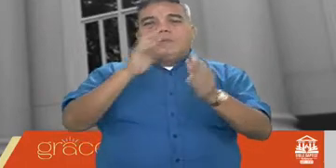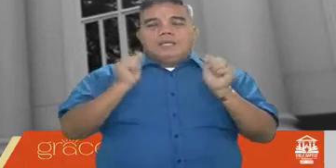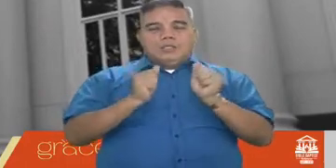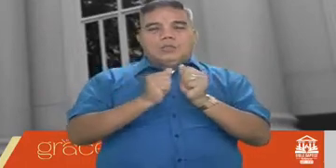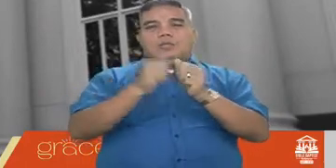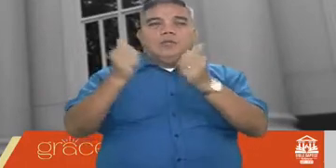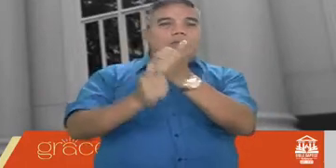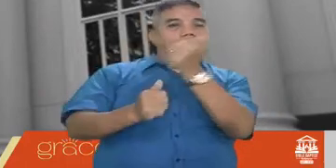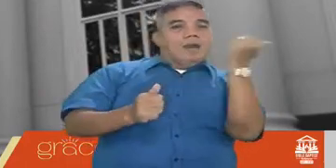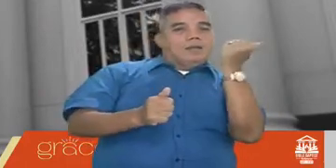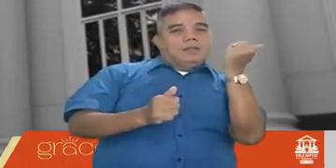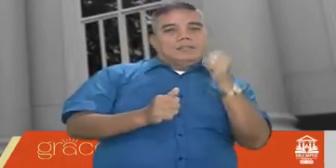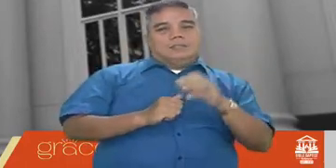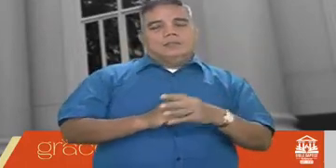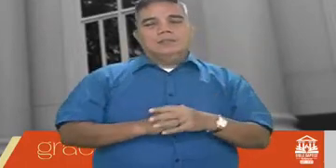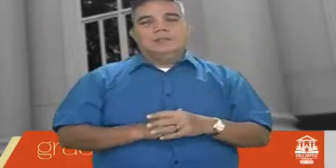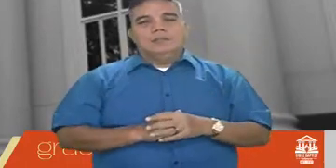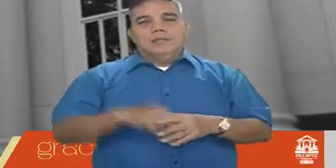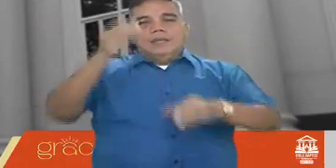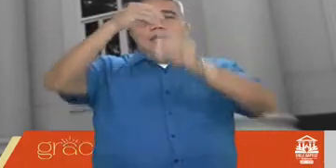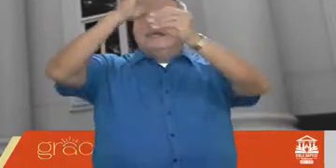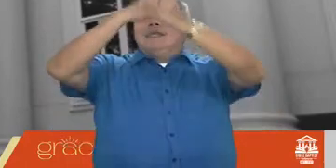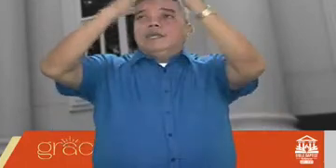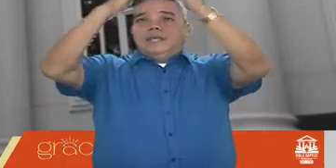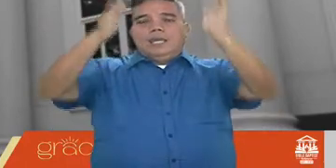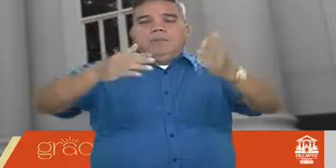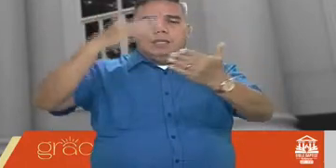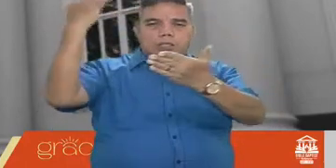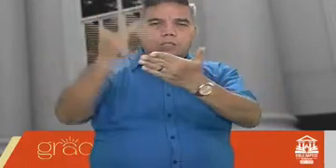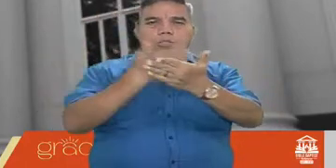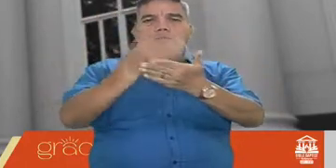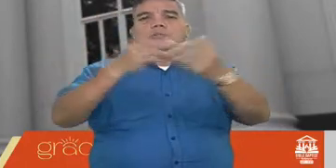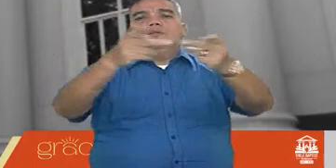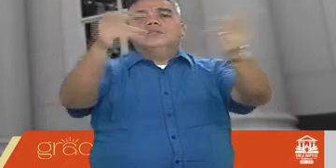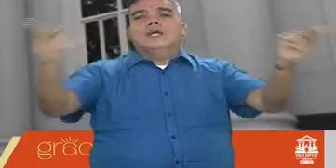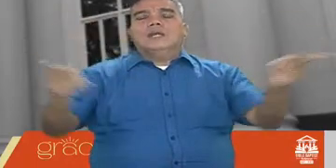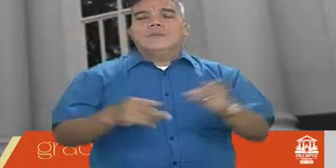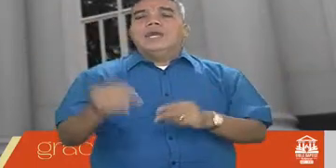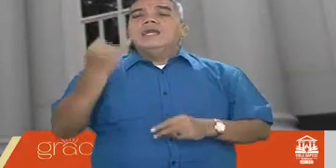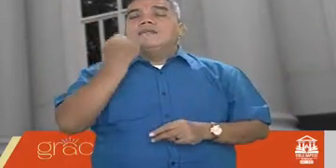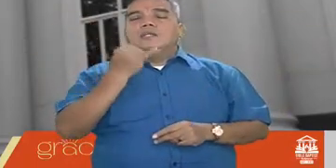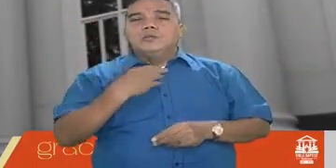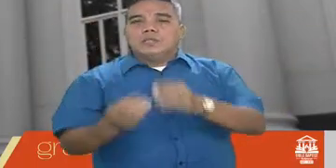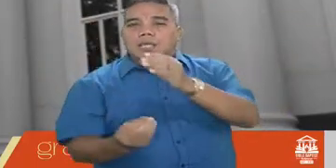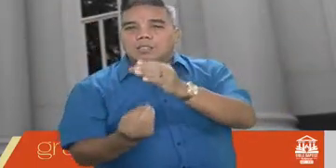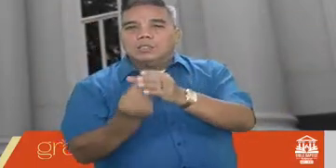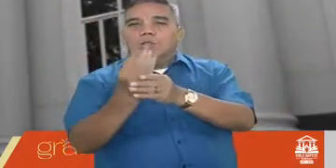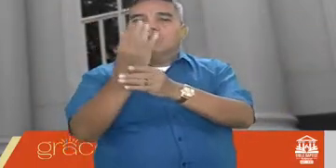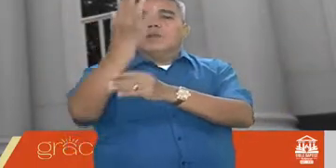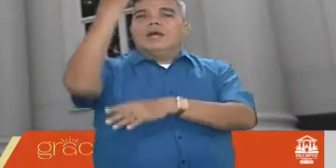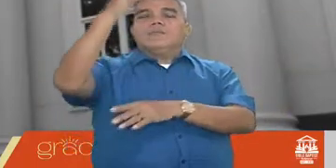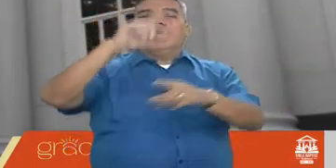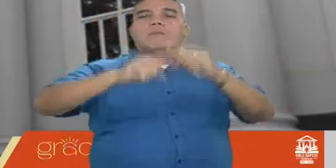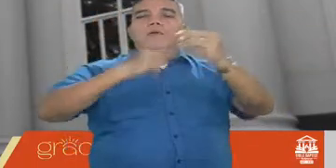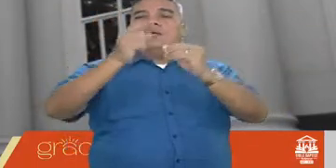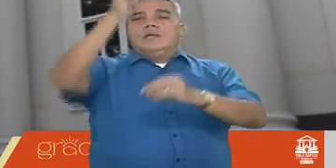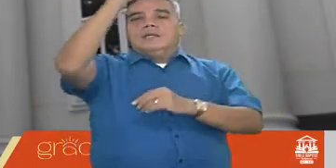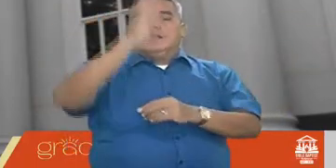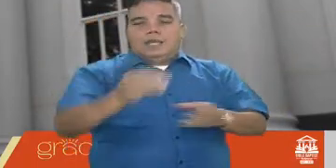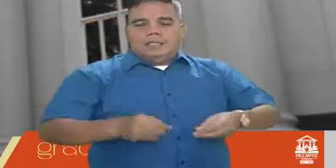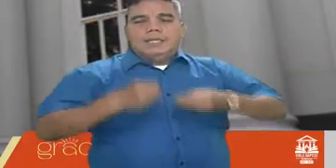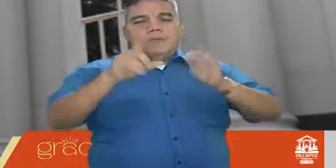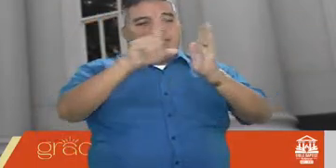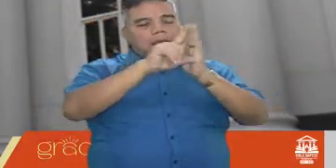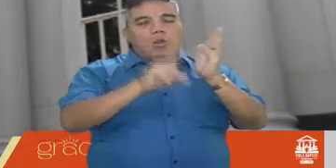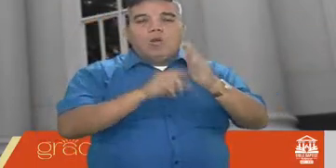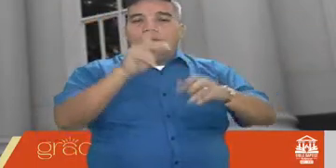be joining among others in heaven, New Jerusalem. The Jews had grown up hearing about God's